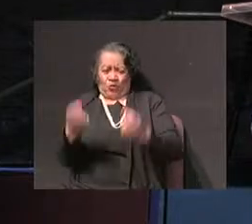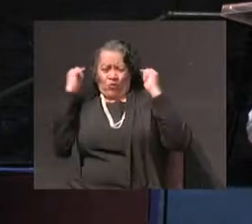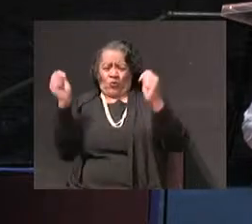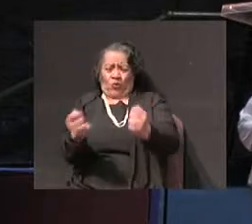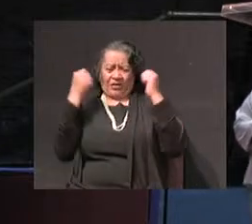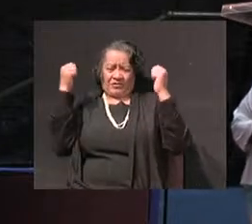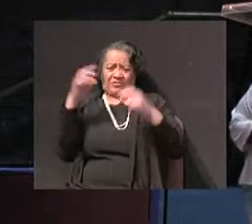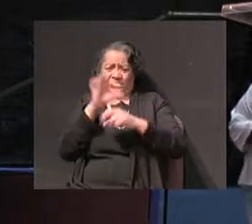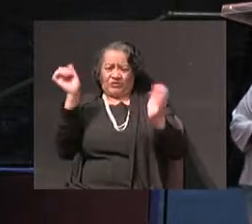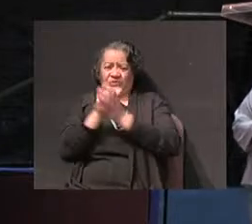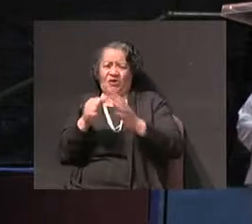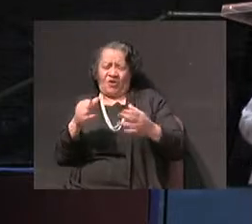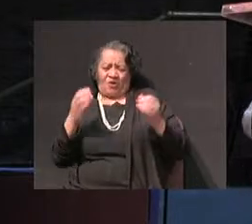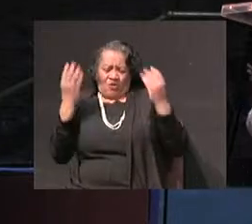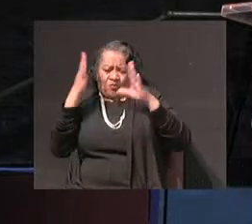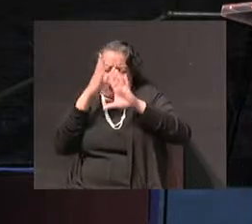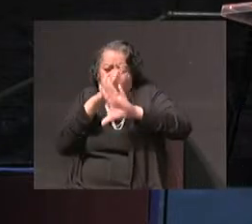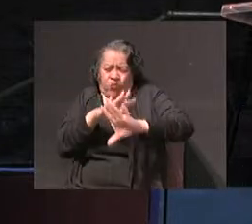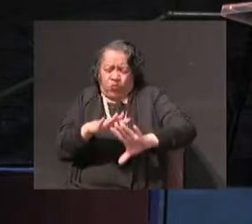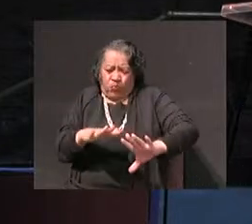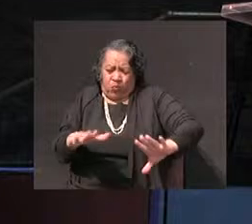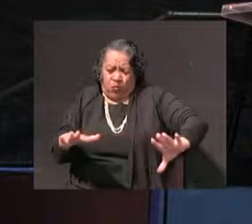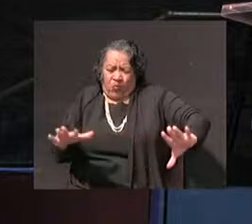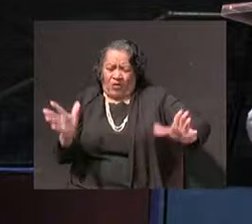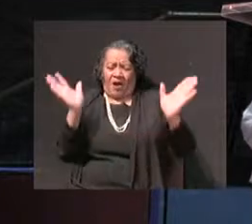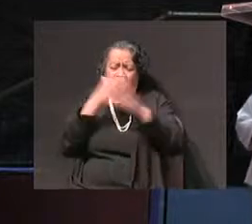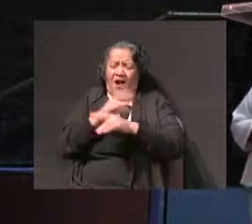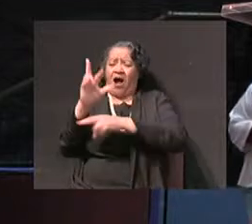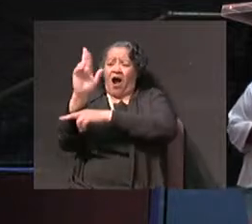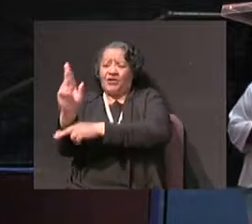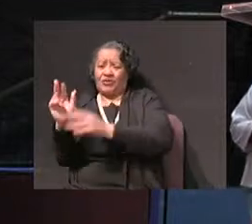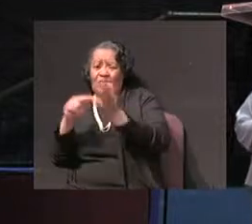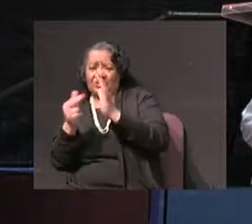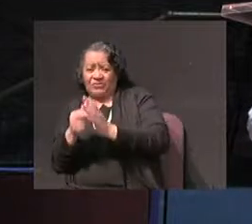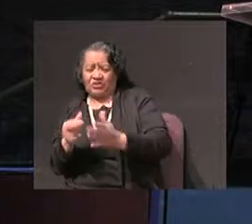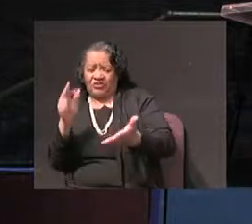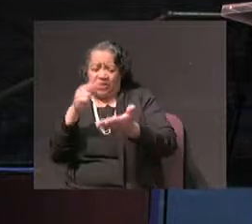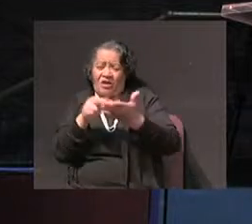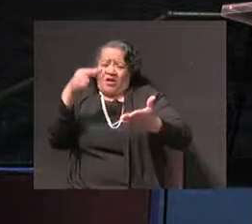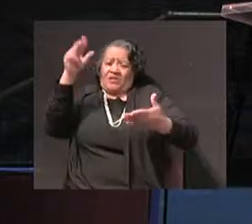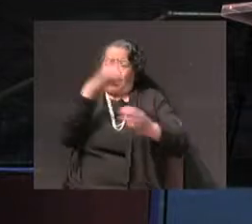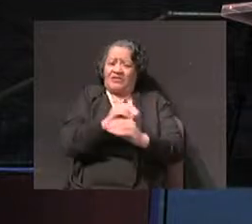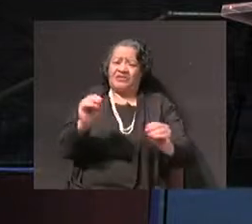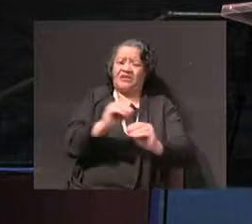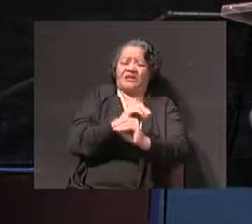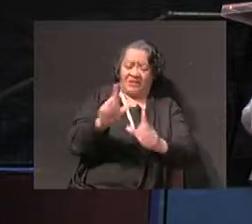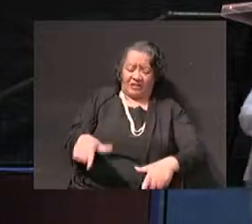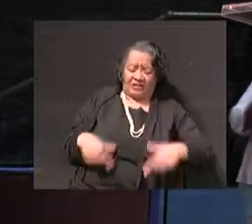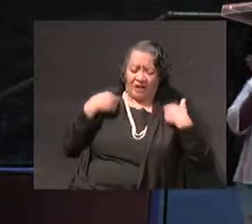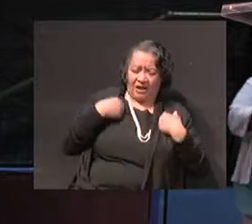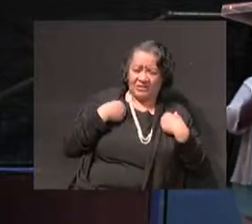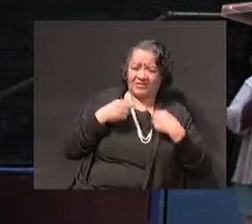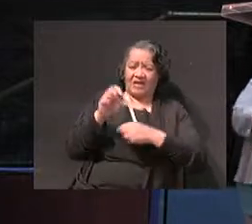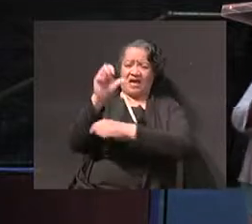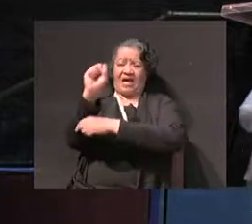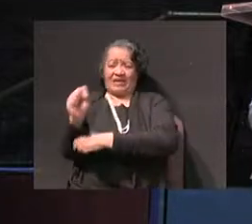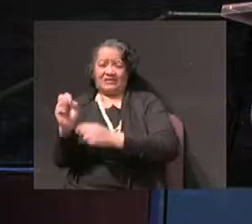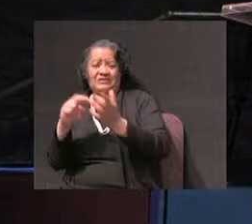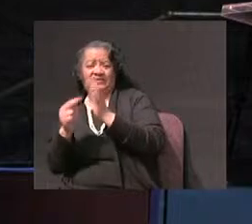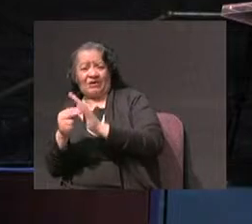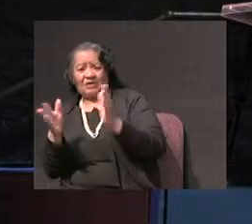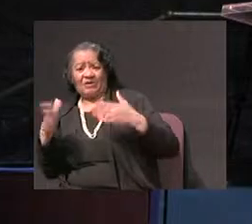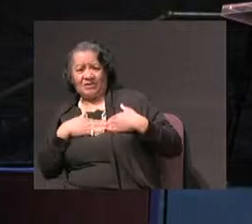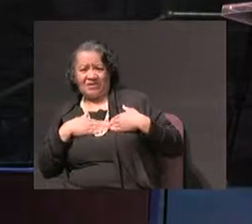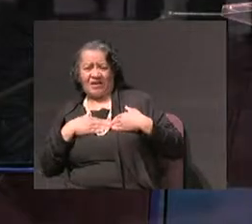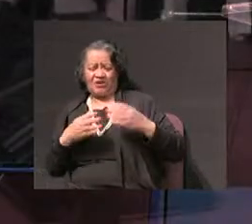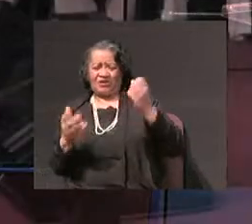He quiets my storm. R? He's the resurrection and the life. S, he's